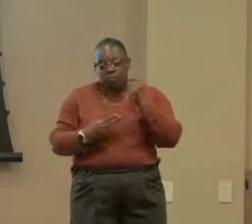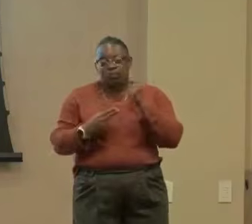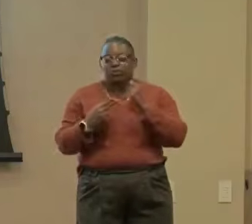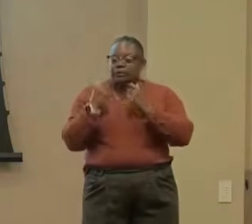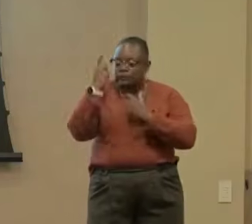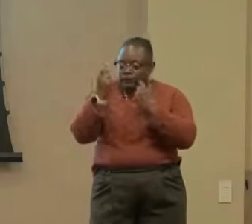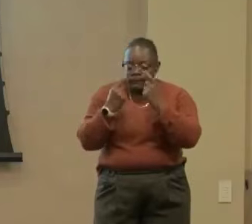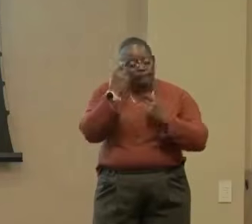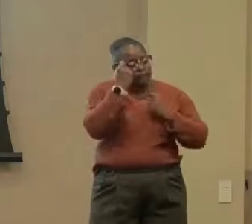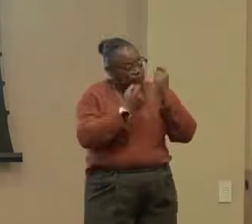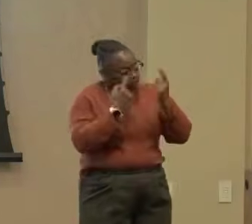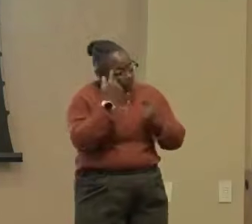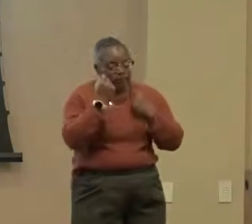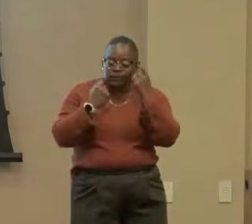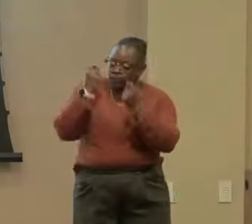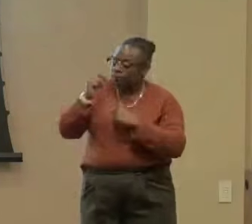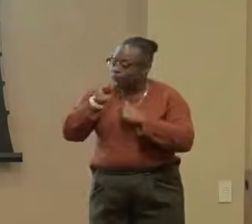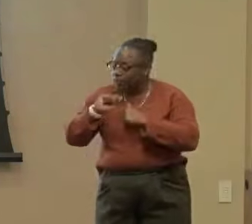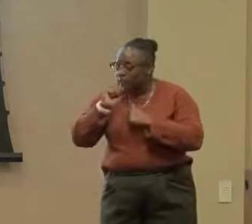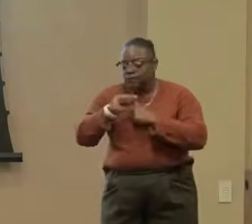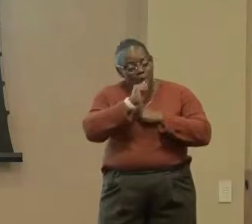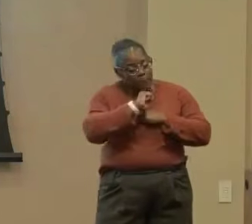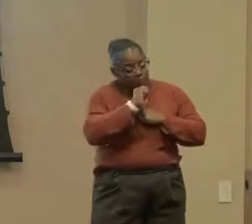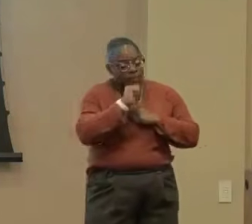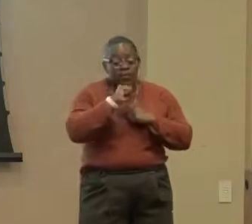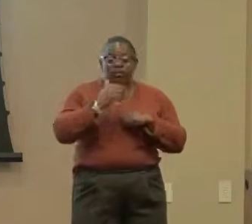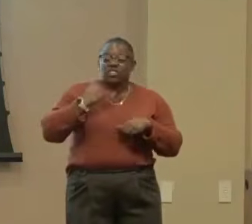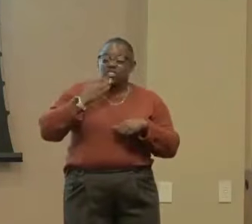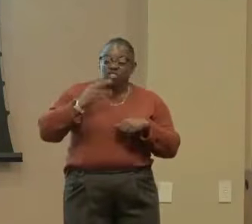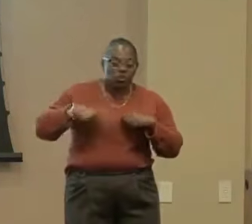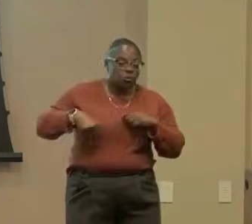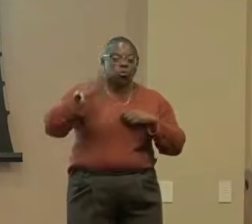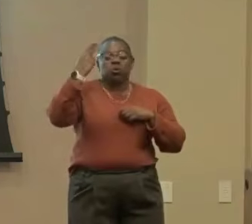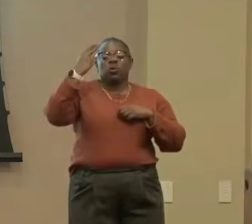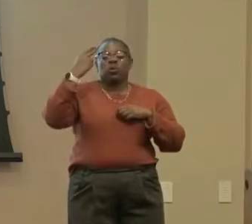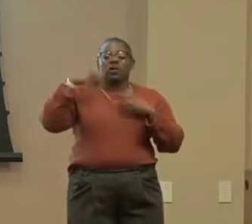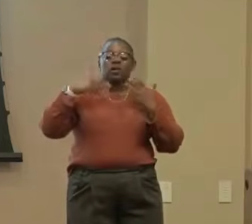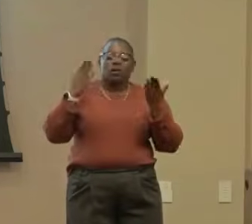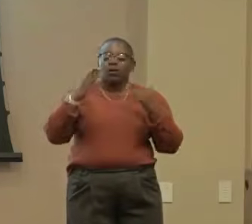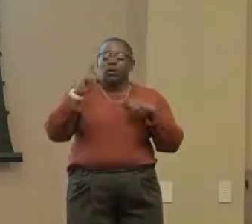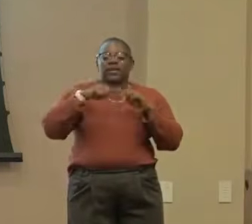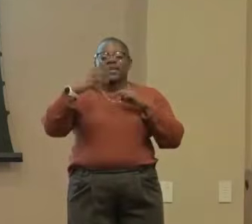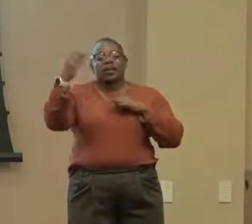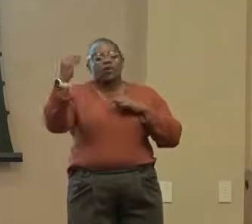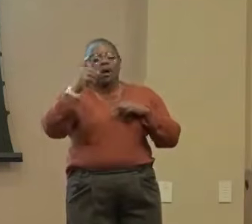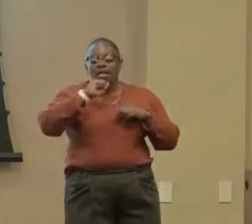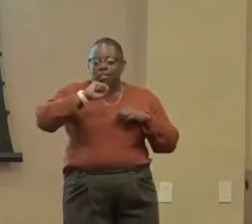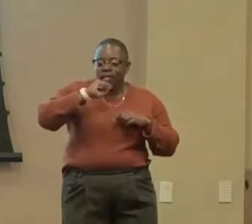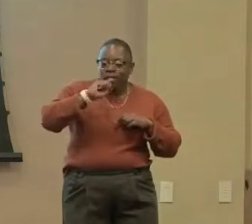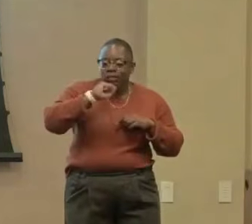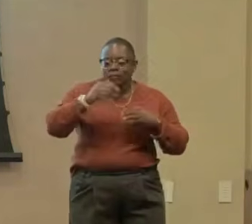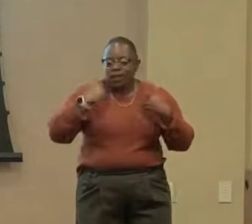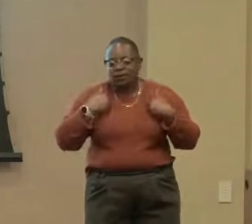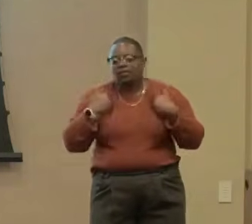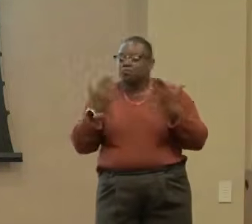and patient with each other. When his sugar is not well or he can't be out eating ice cream and stuff,